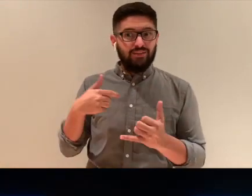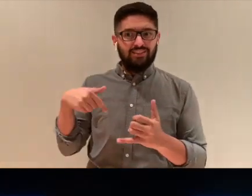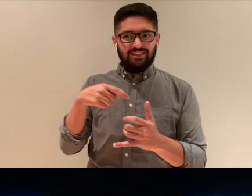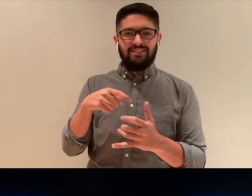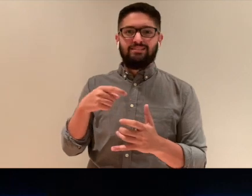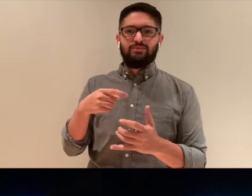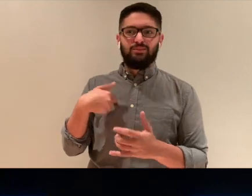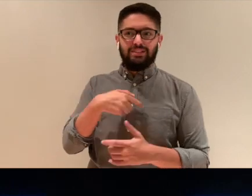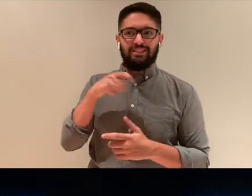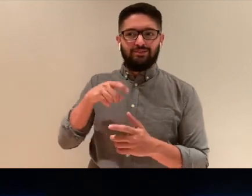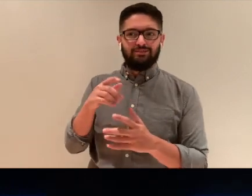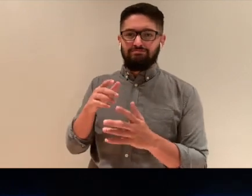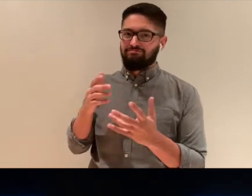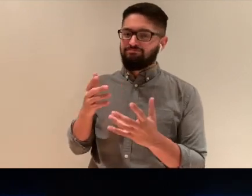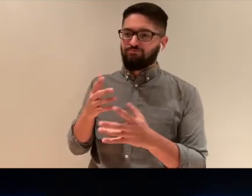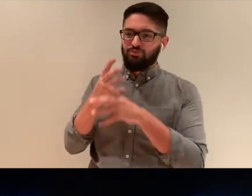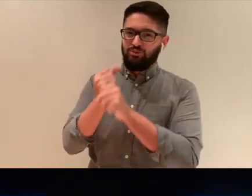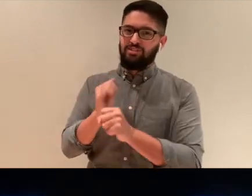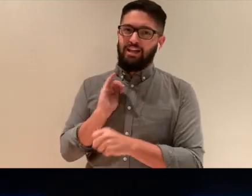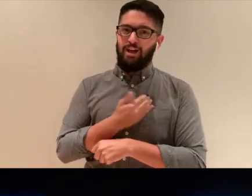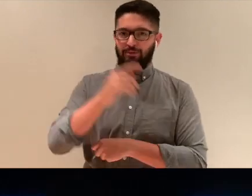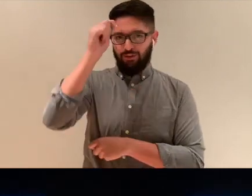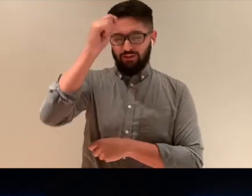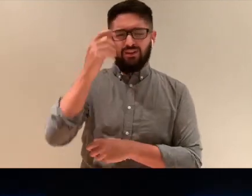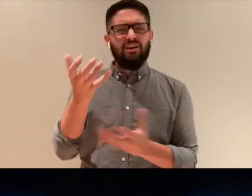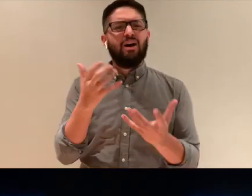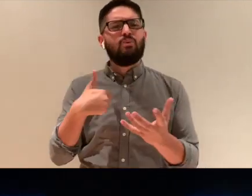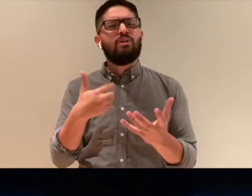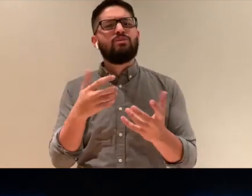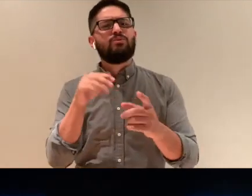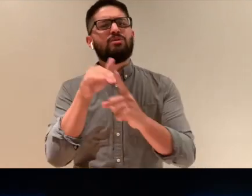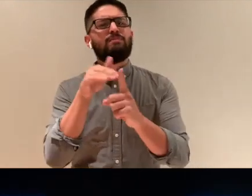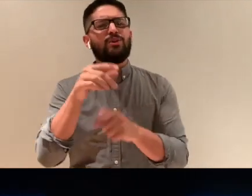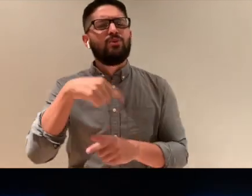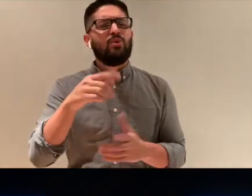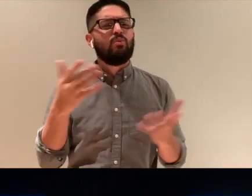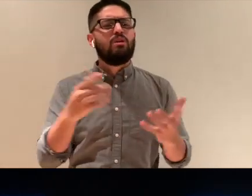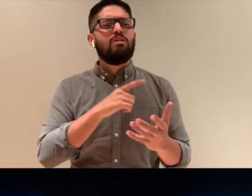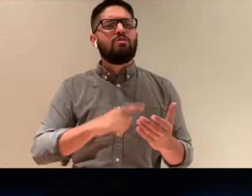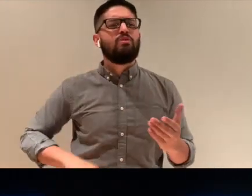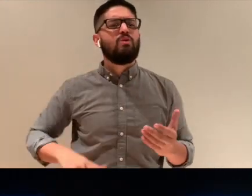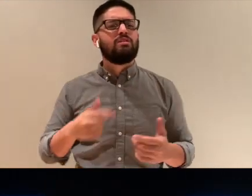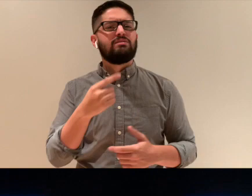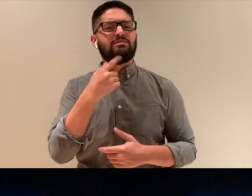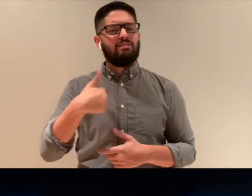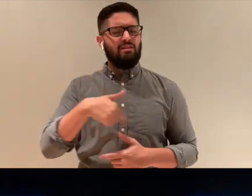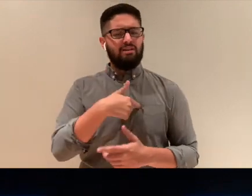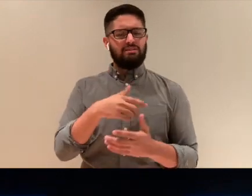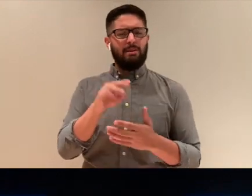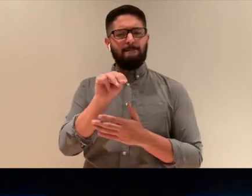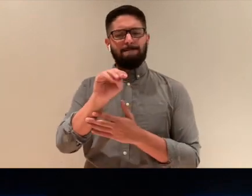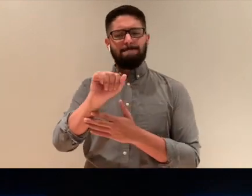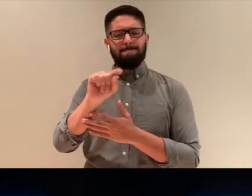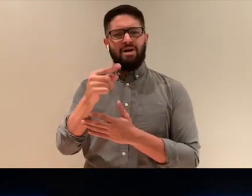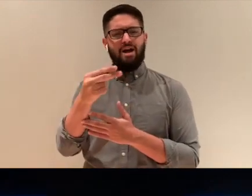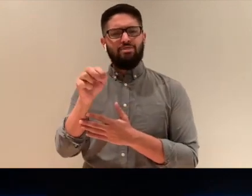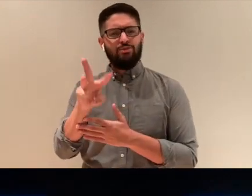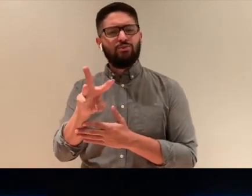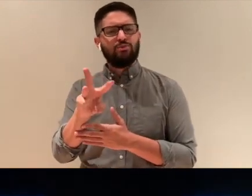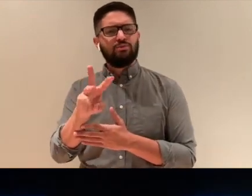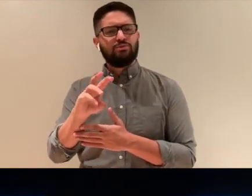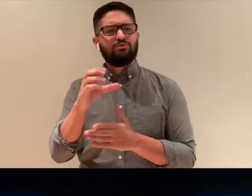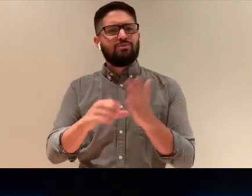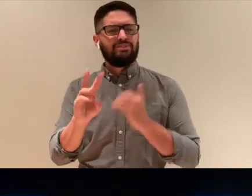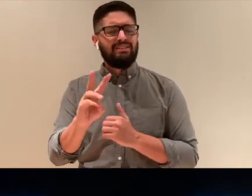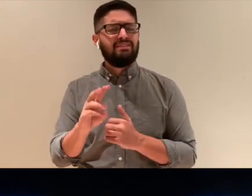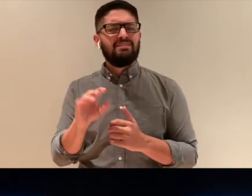our theology to practice, right? And so I want to remind you what the Lord tells us in Matthew chapter 6, because